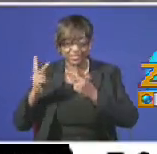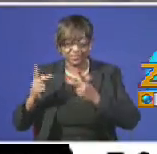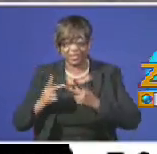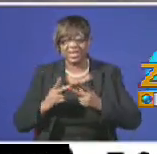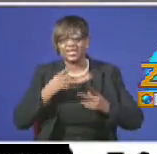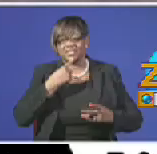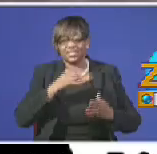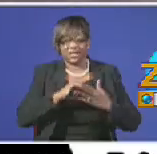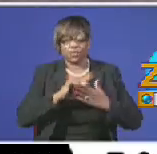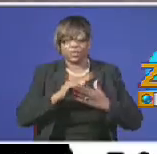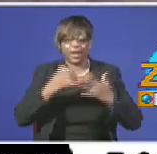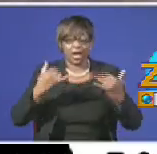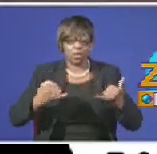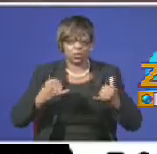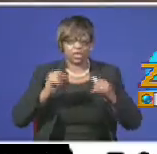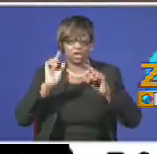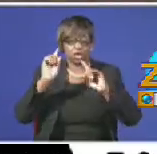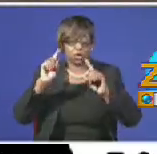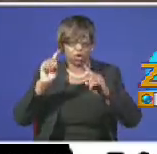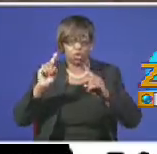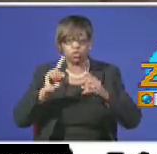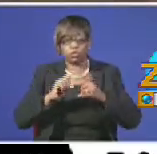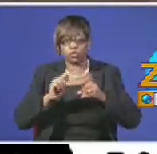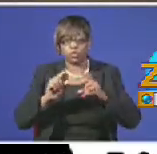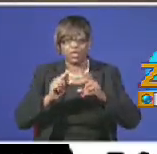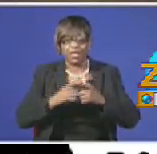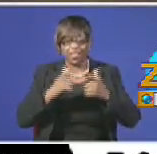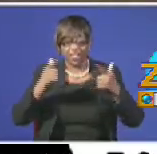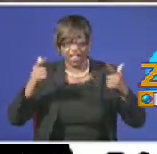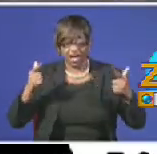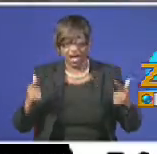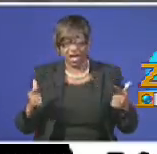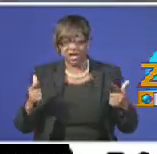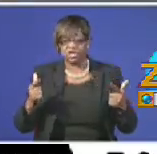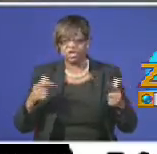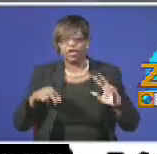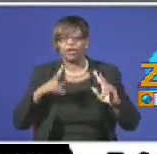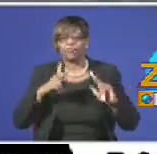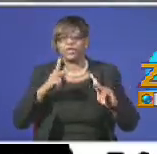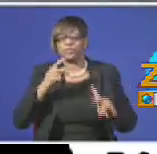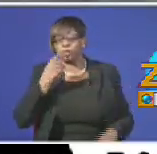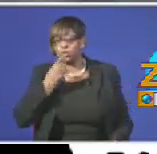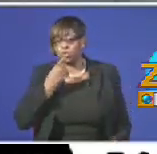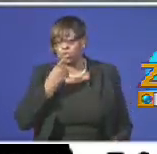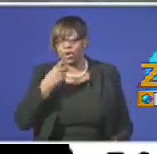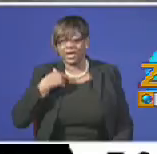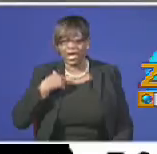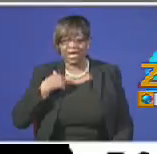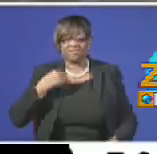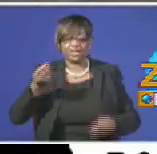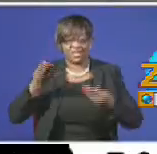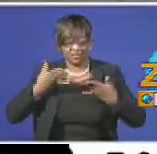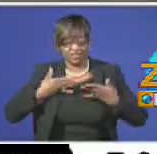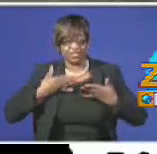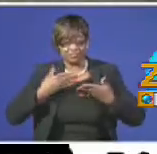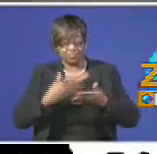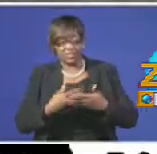go to some of our fairly large and donors who have a lot of capacity, and they